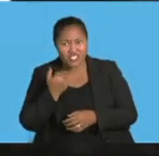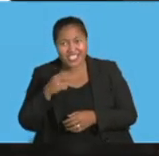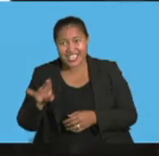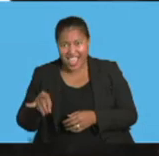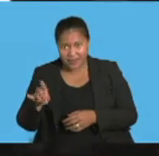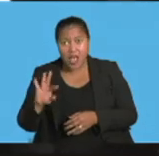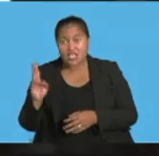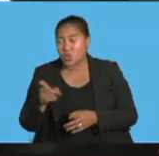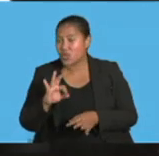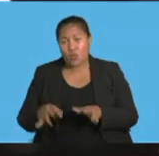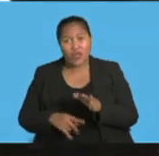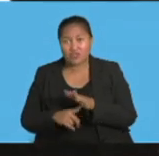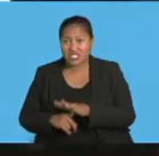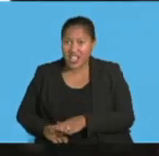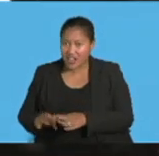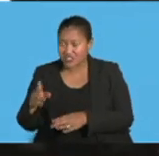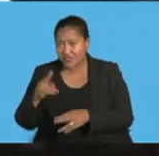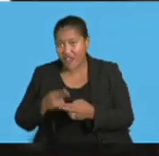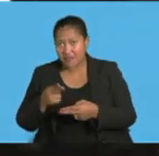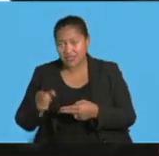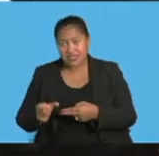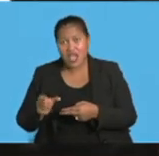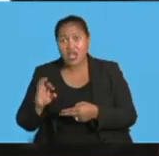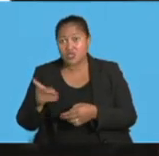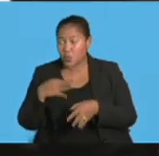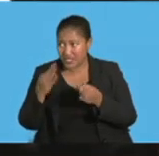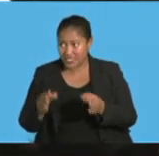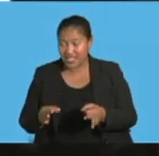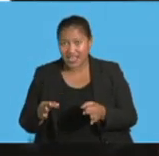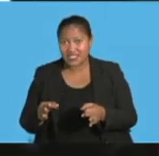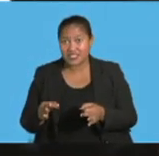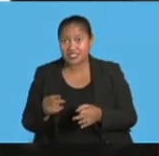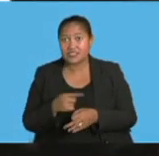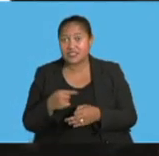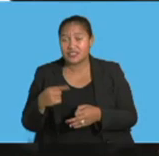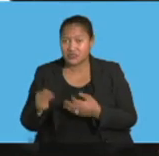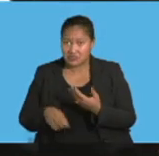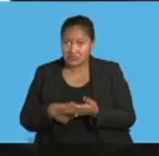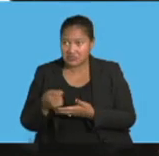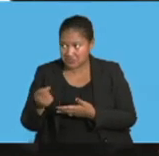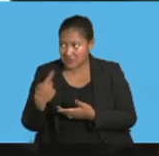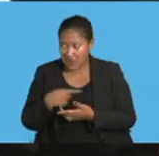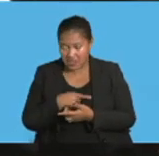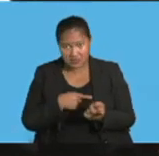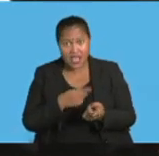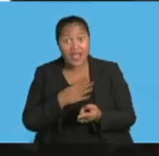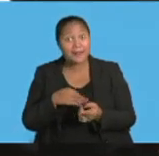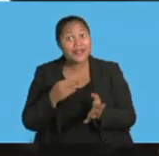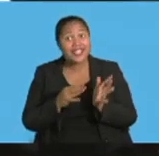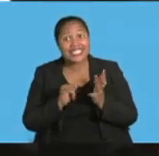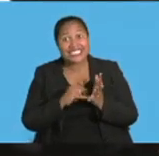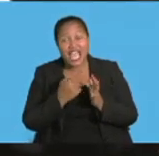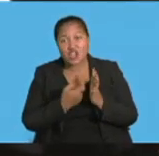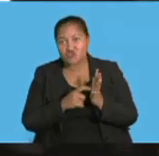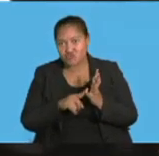not discourage farmers, we decided, the ministry at that particular point in time, Honourable Seriratu was the minister, decided that they